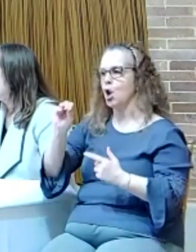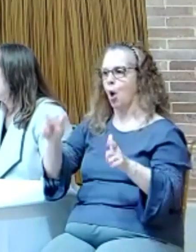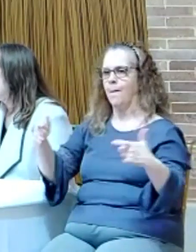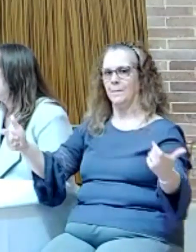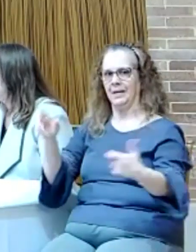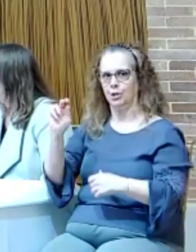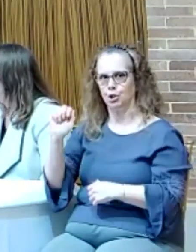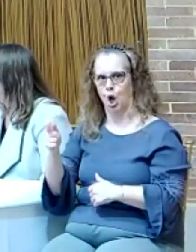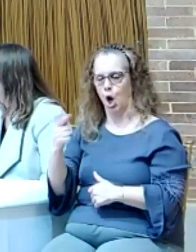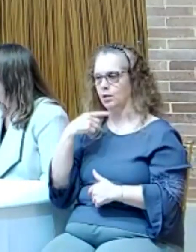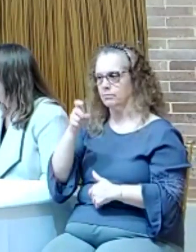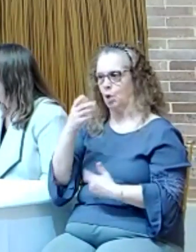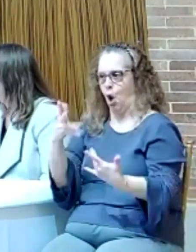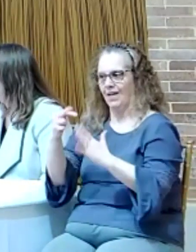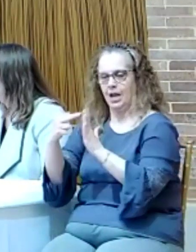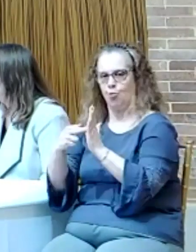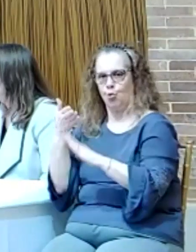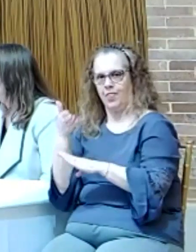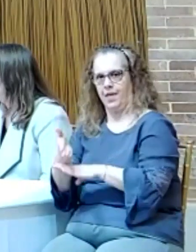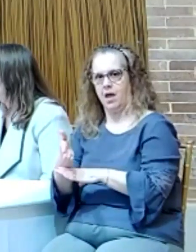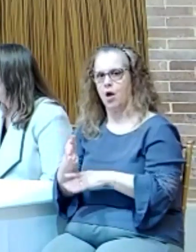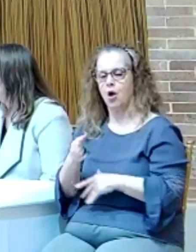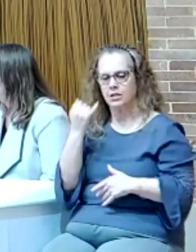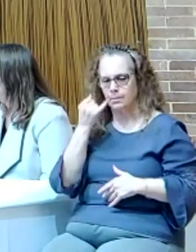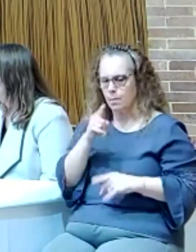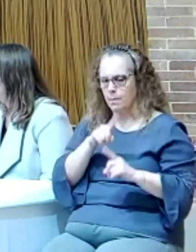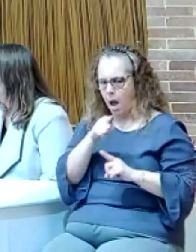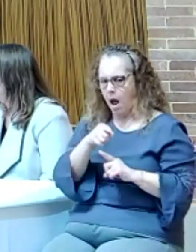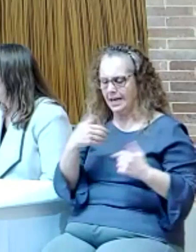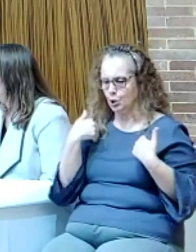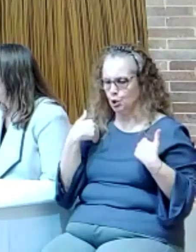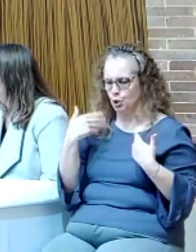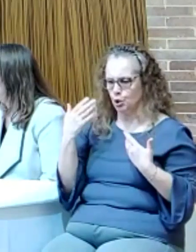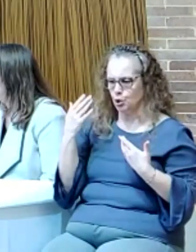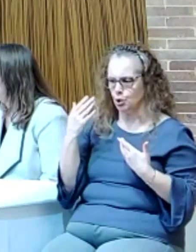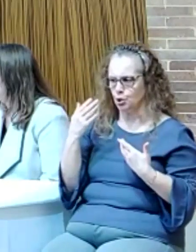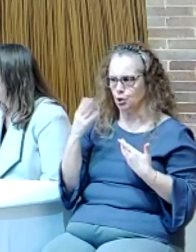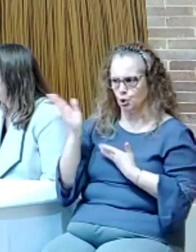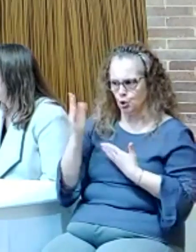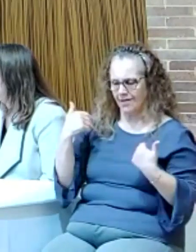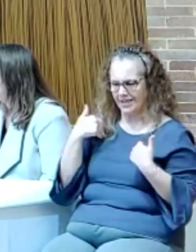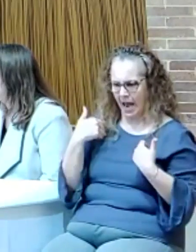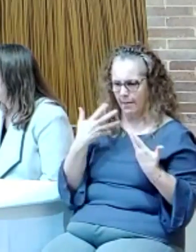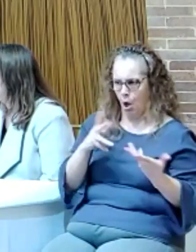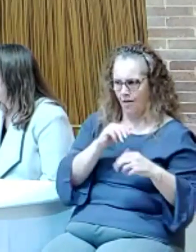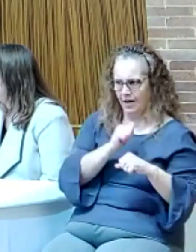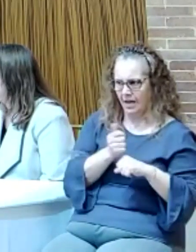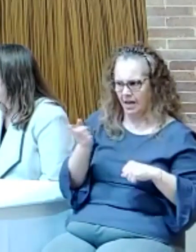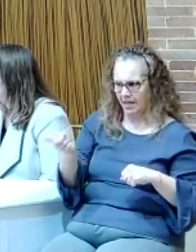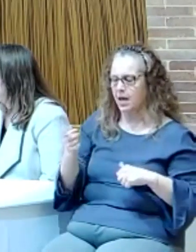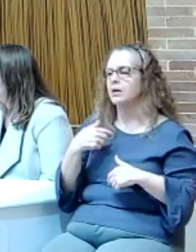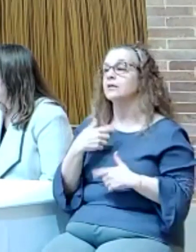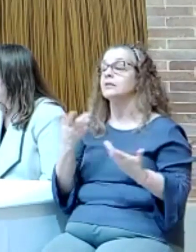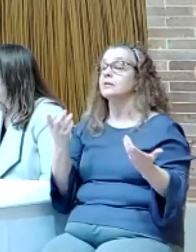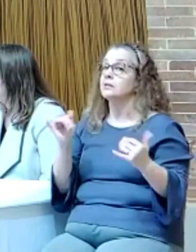regard it service animal which would be a dog or a miniature horse probably didn't think you'd hear those two words put together today but we are at the